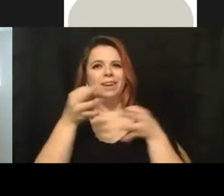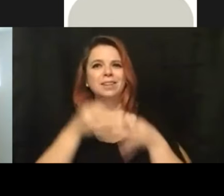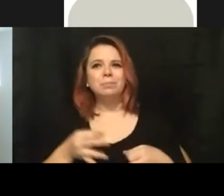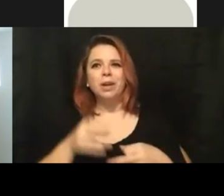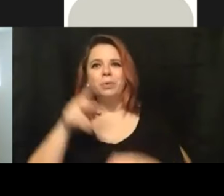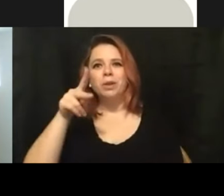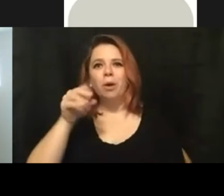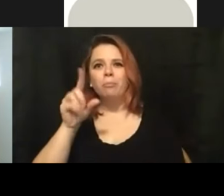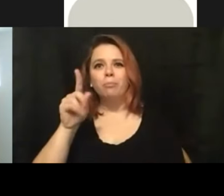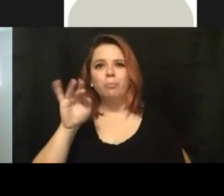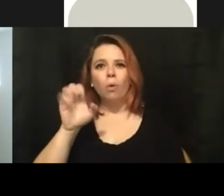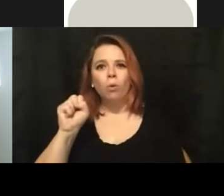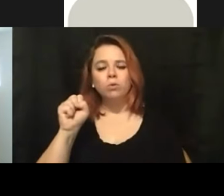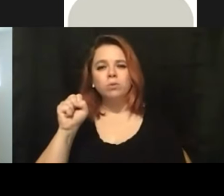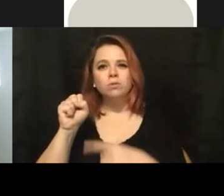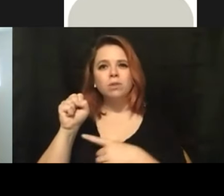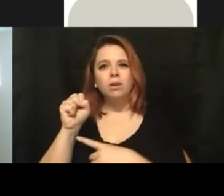again during the